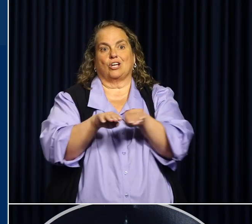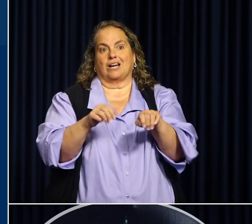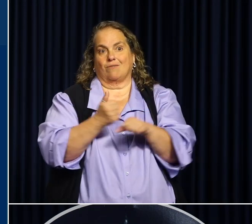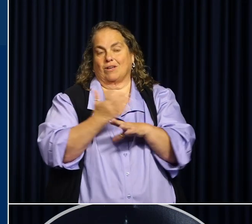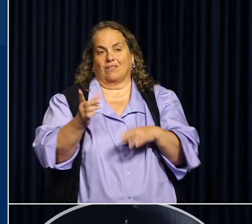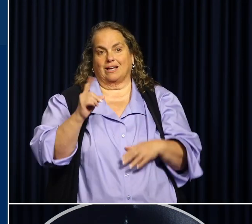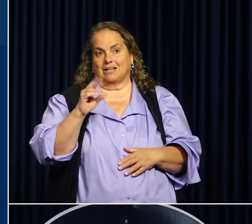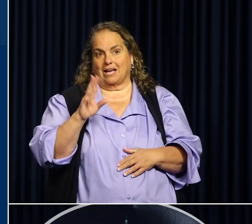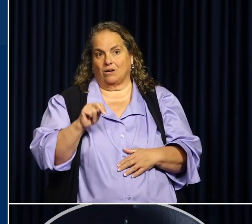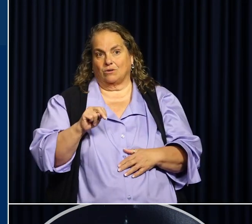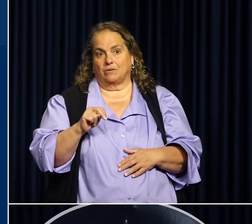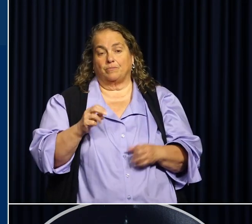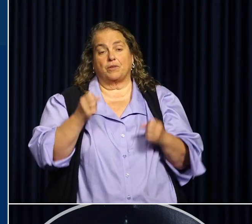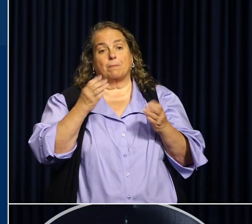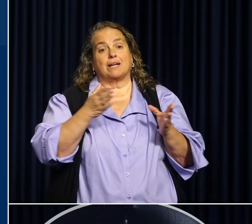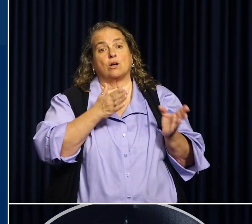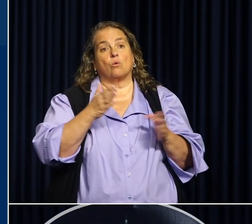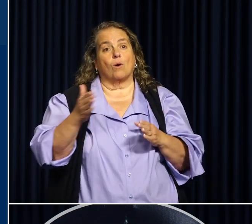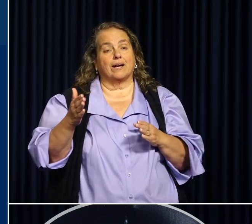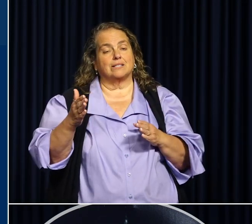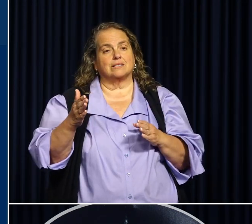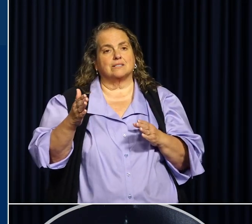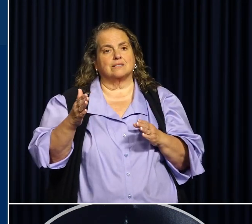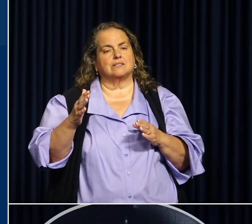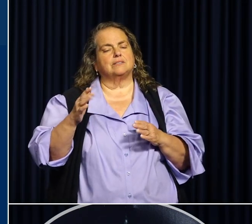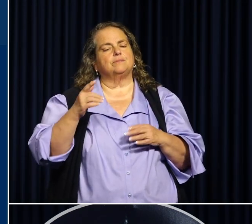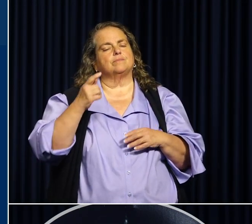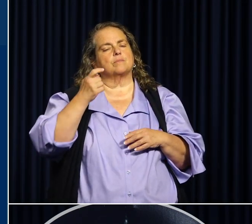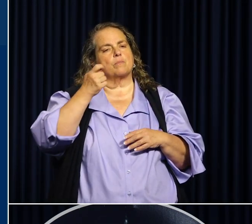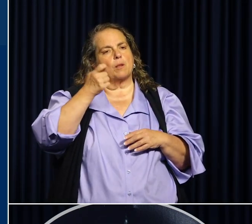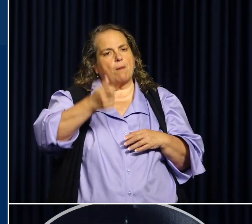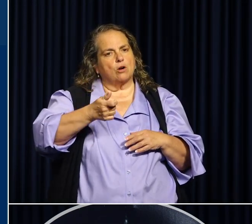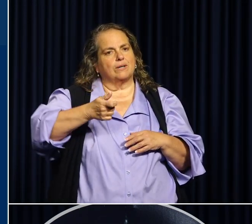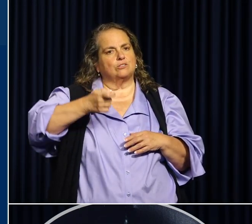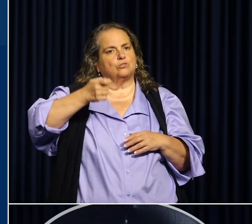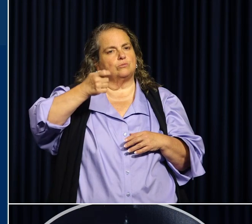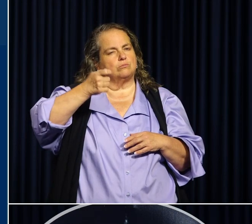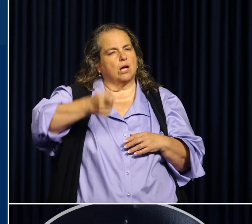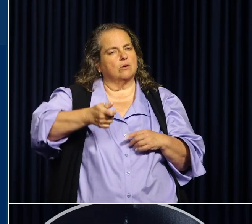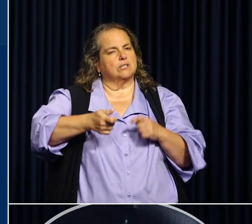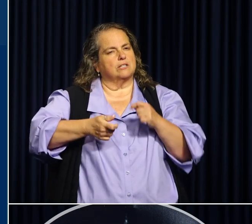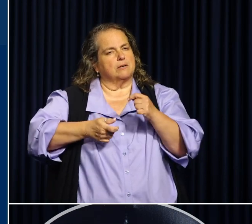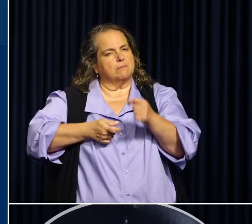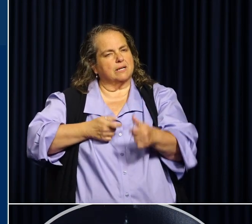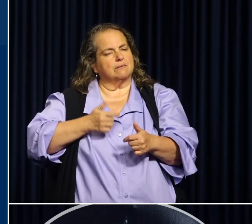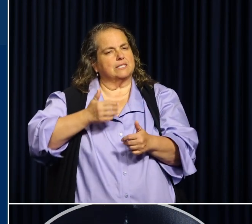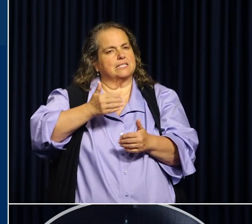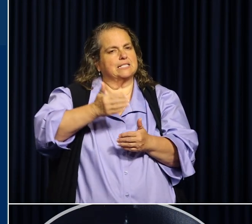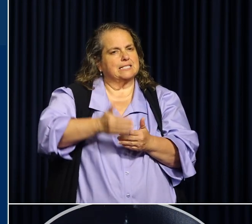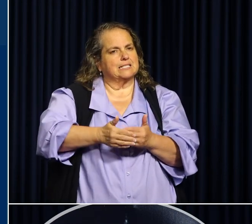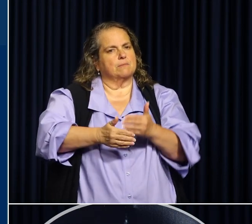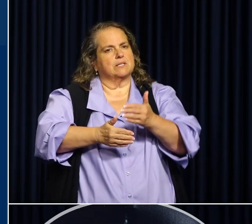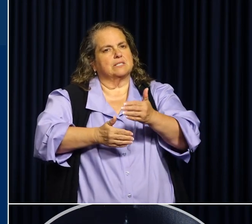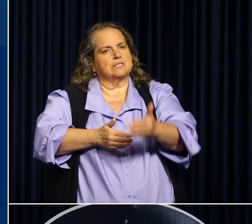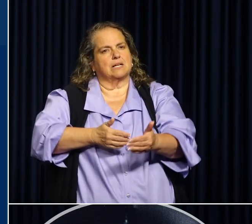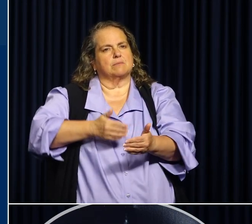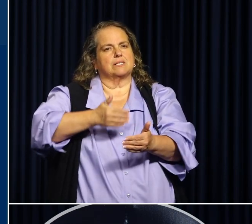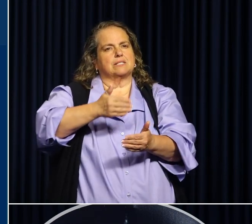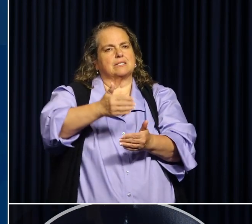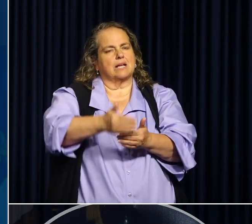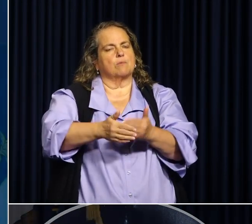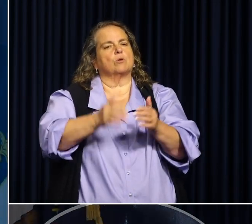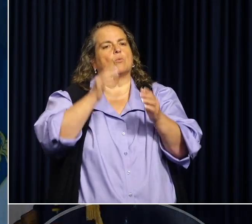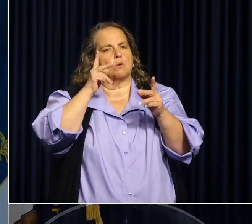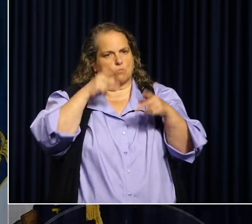else down. In many ways, it's moderation, right? It's moderation that's going to allow us to stay open, to